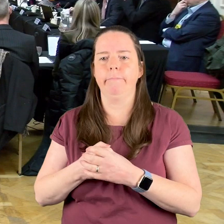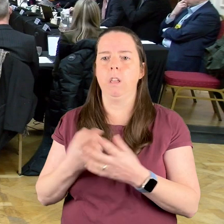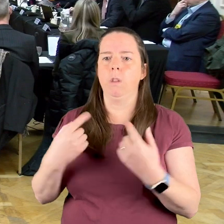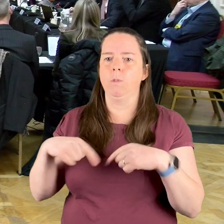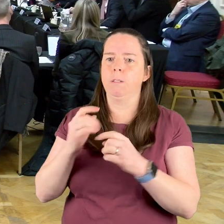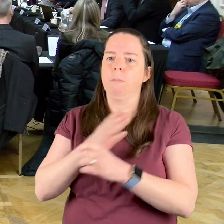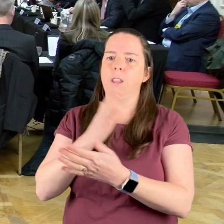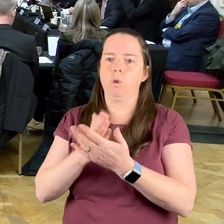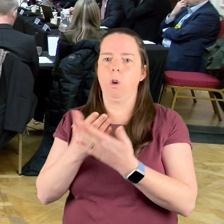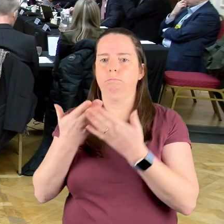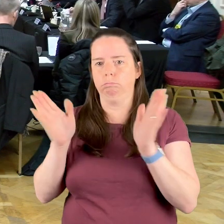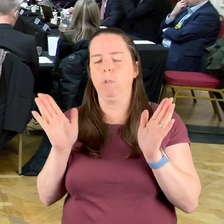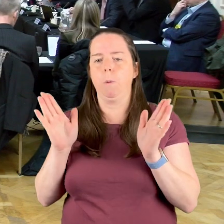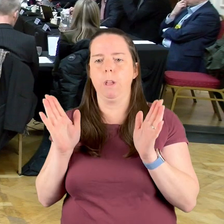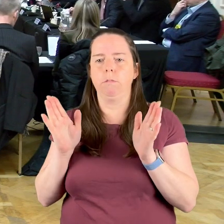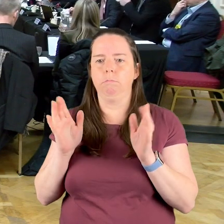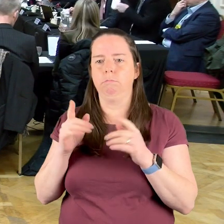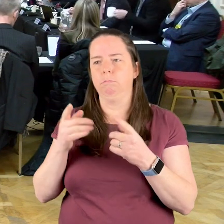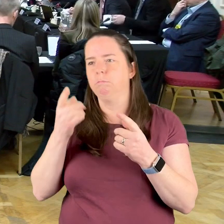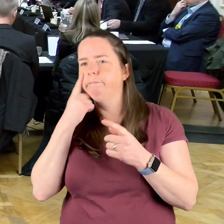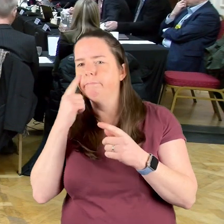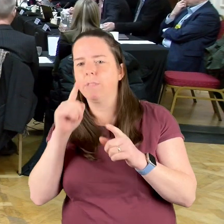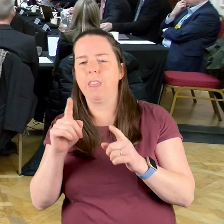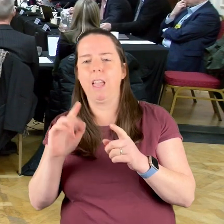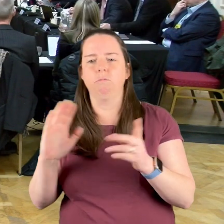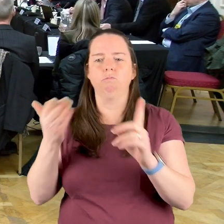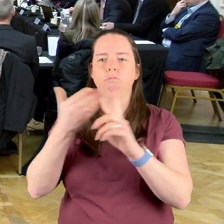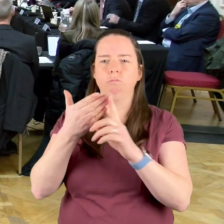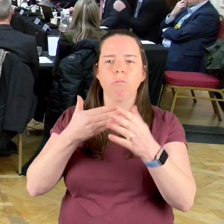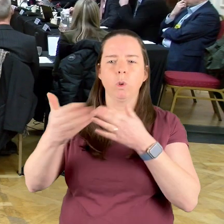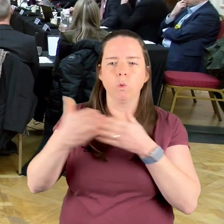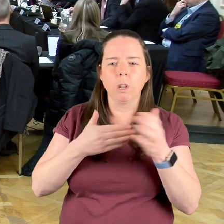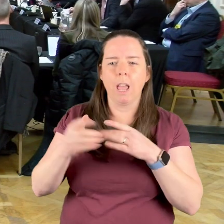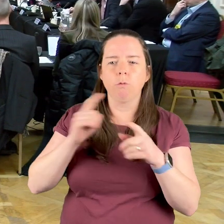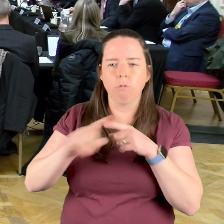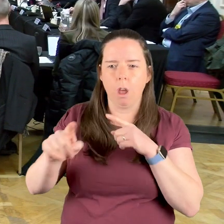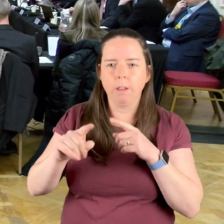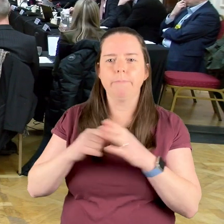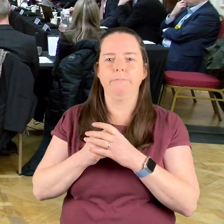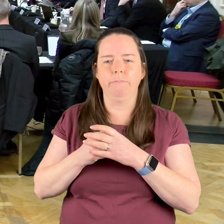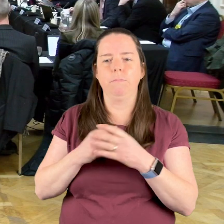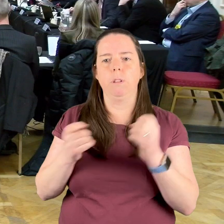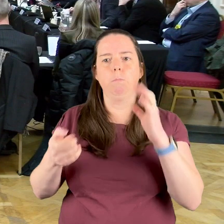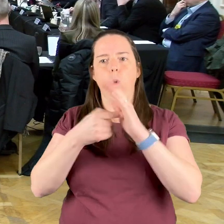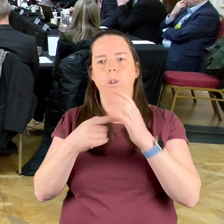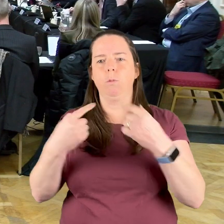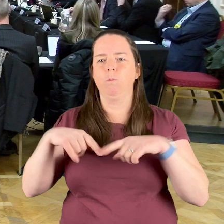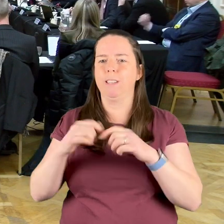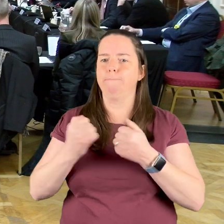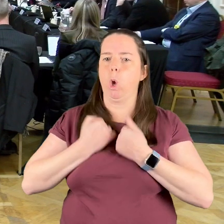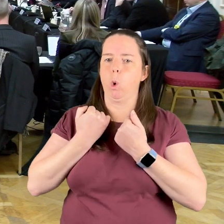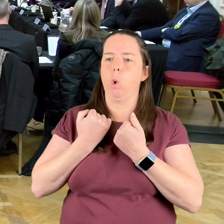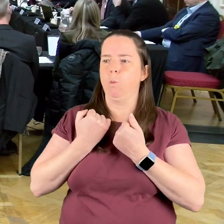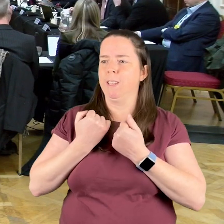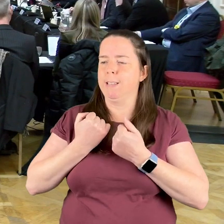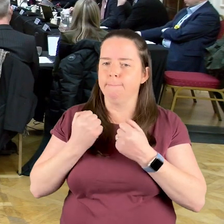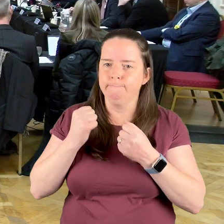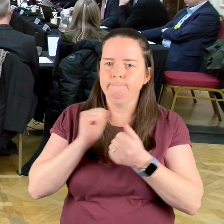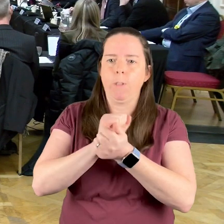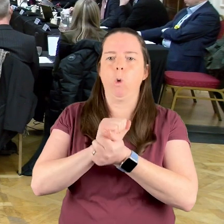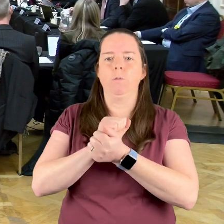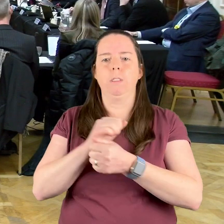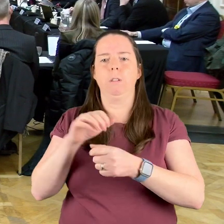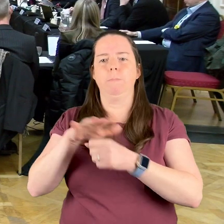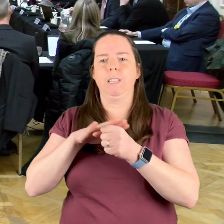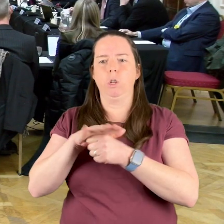sure we are, as we are, looking at that and trying to address it. But it's important that we sort of own that position. And I don't think we should pass